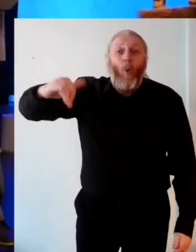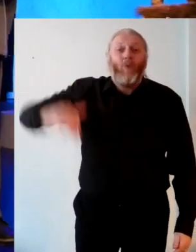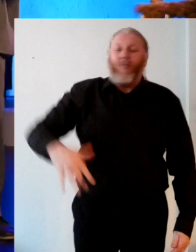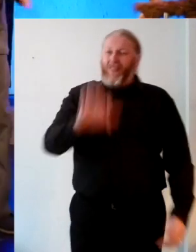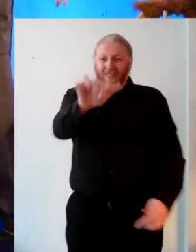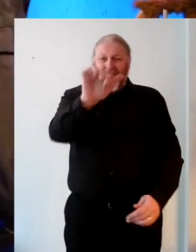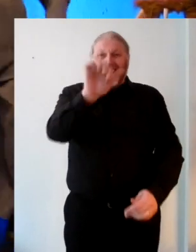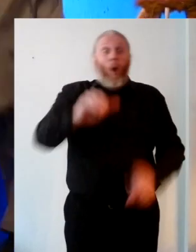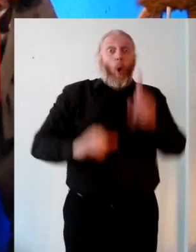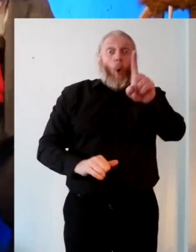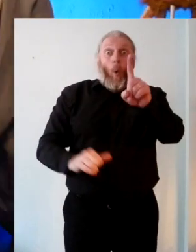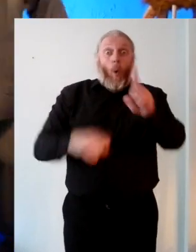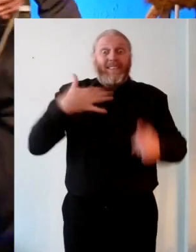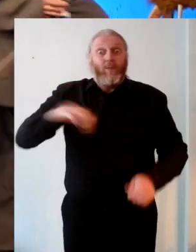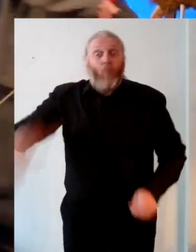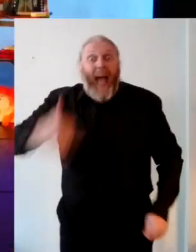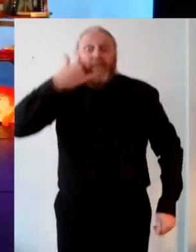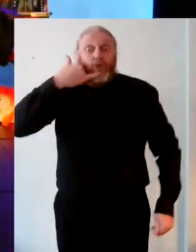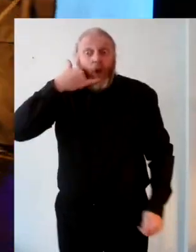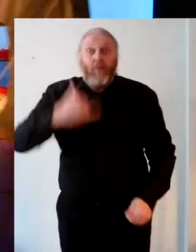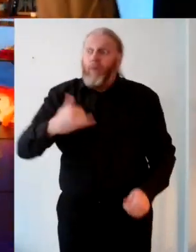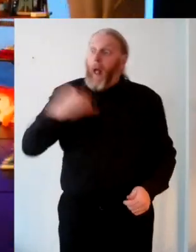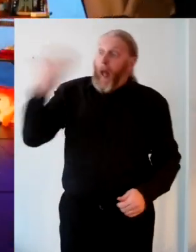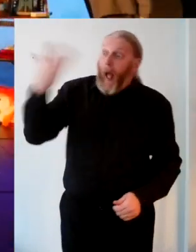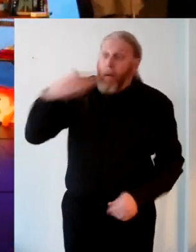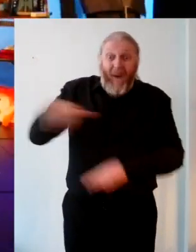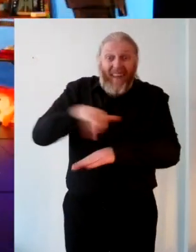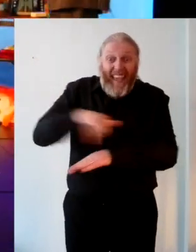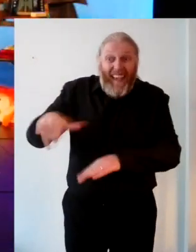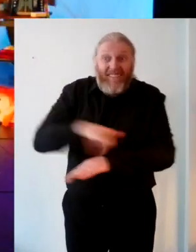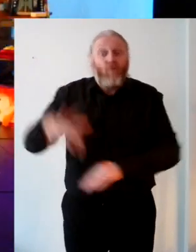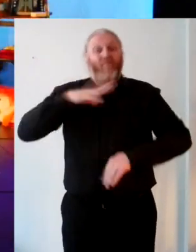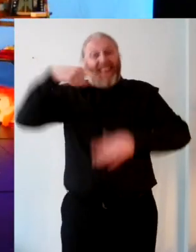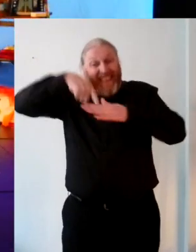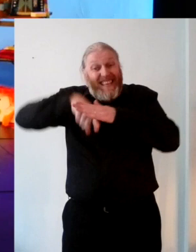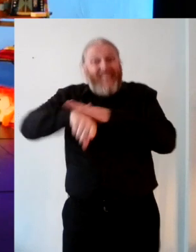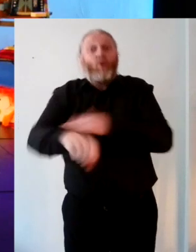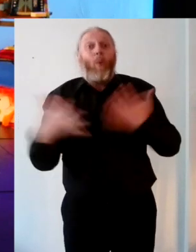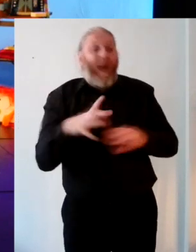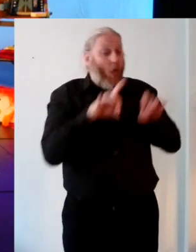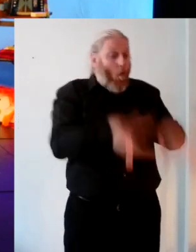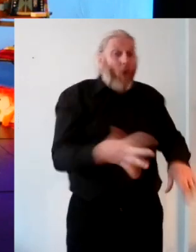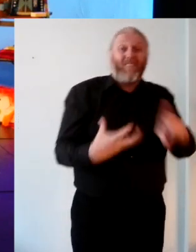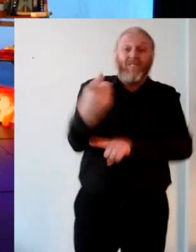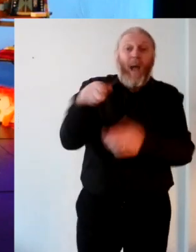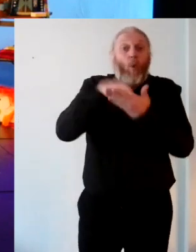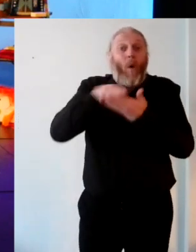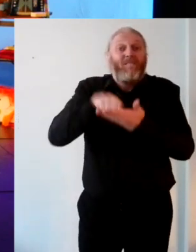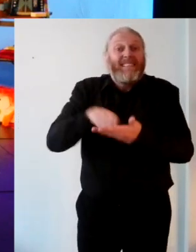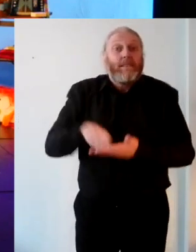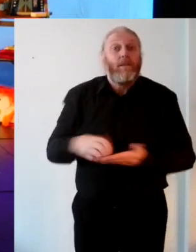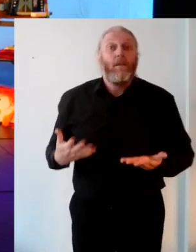That's it, well done. Oh, I better answer it. Right, come on, Keith, into the lost and found office.